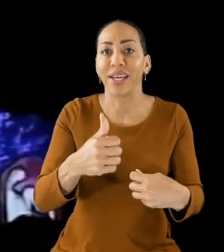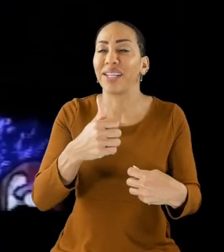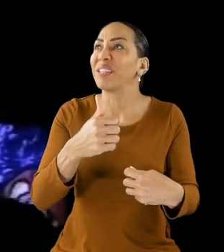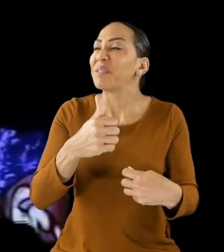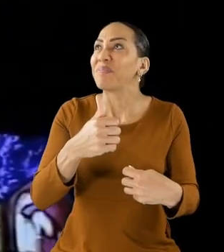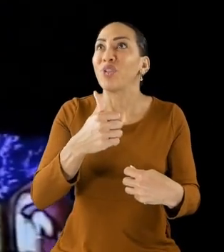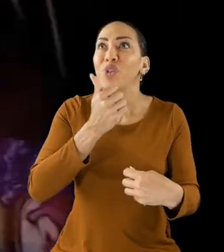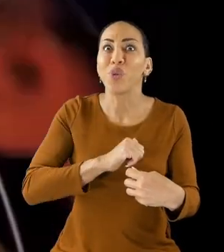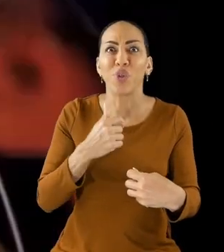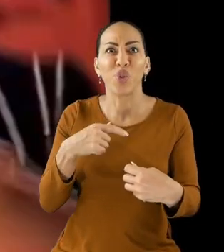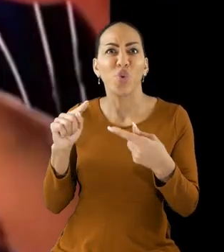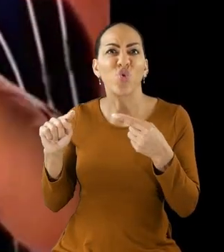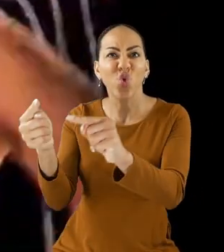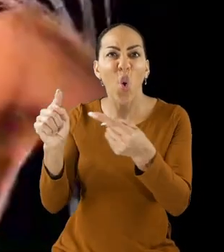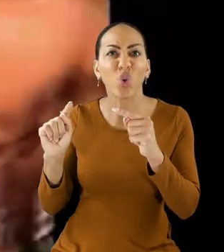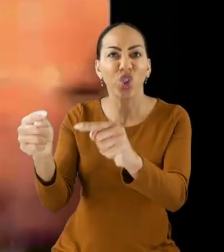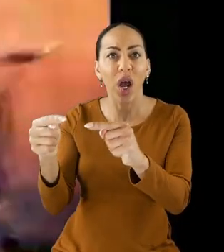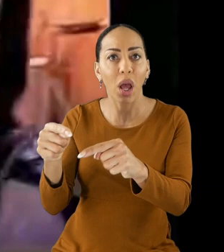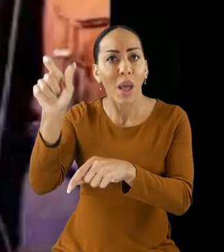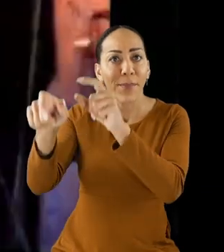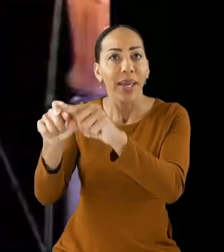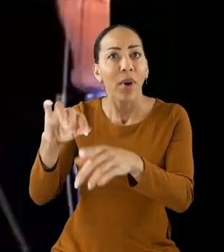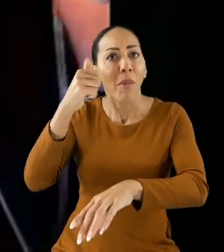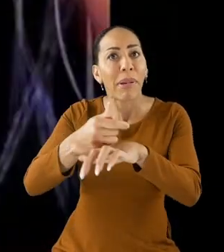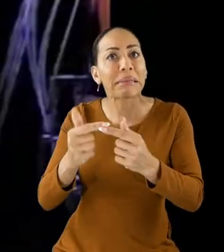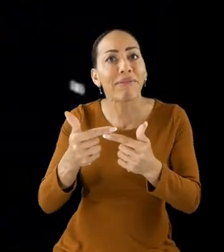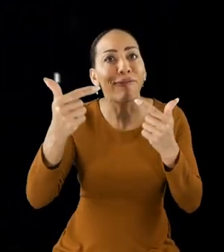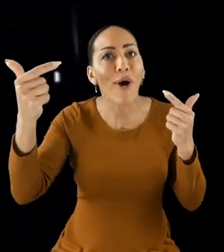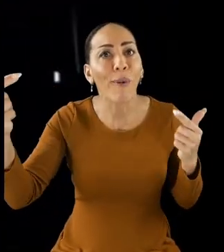to electronically torture others at a distance.